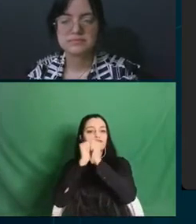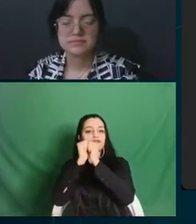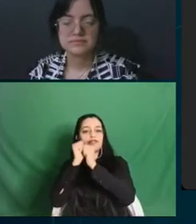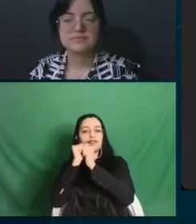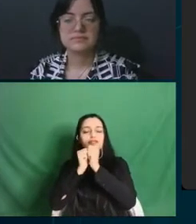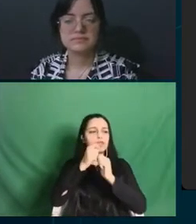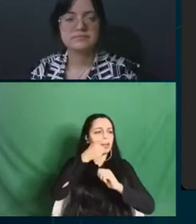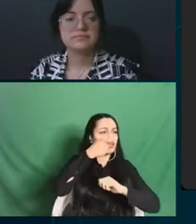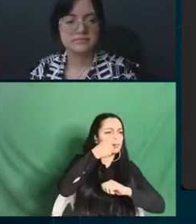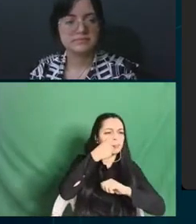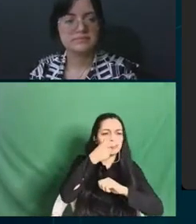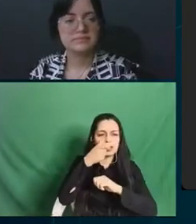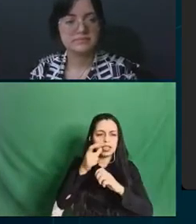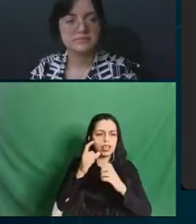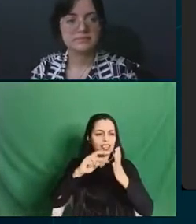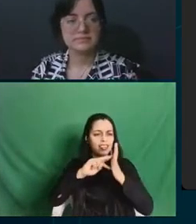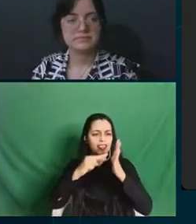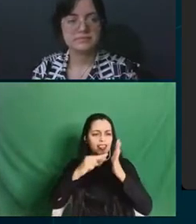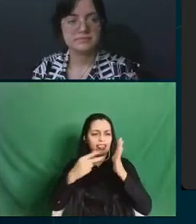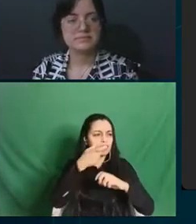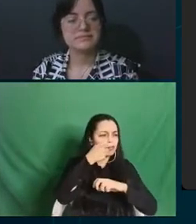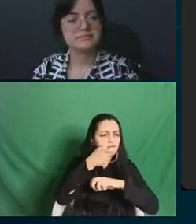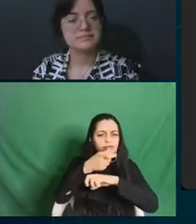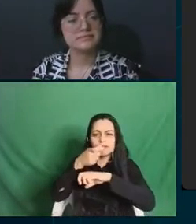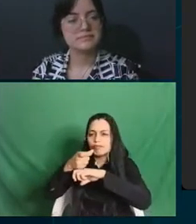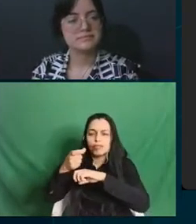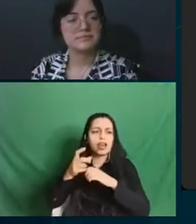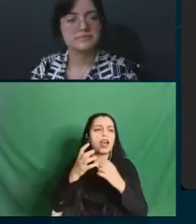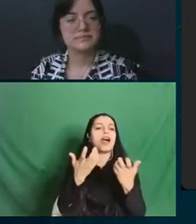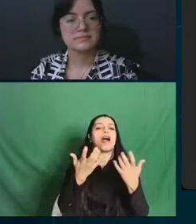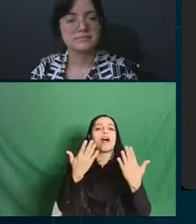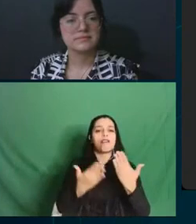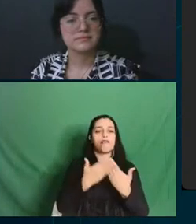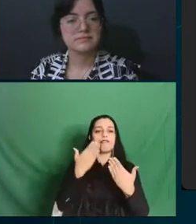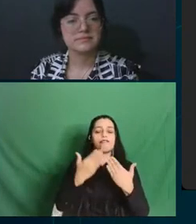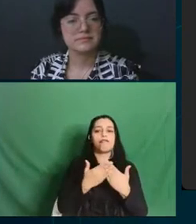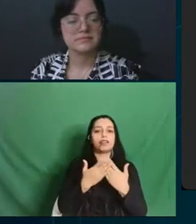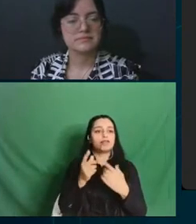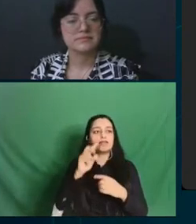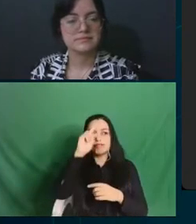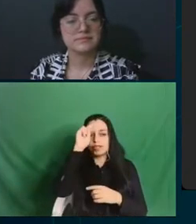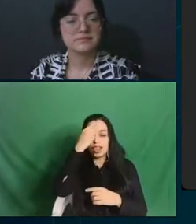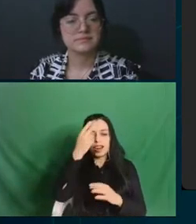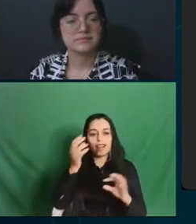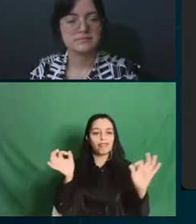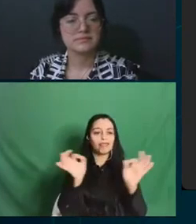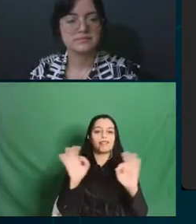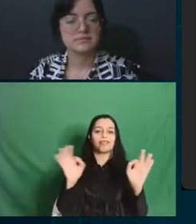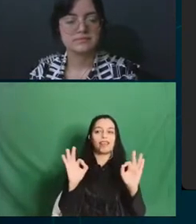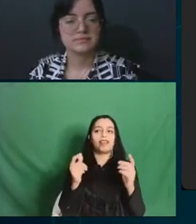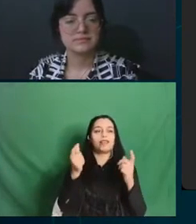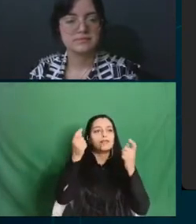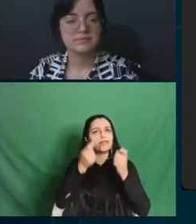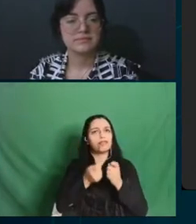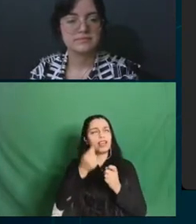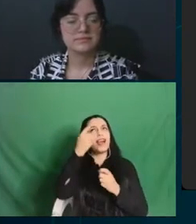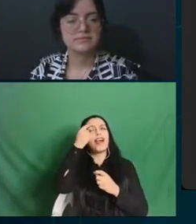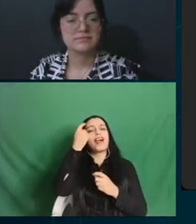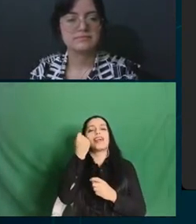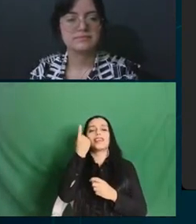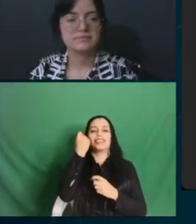appear to be possible. Now, in order to be able to start to do those analysis, you have to go through